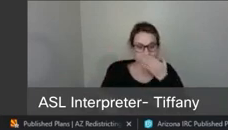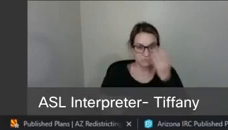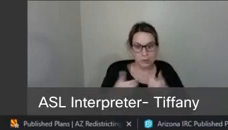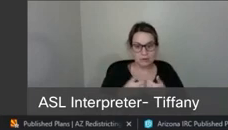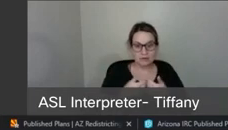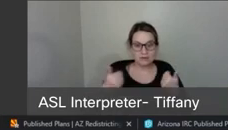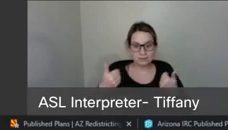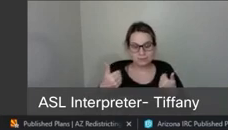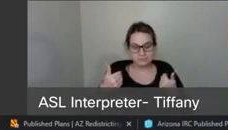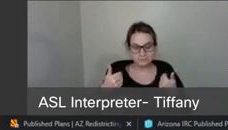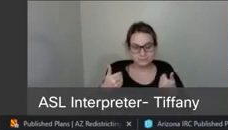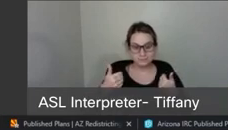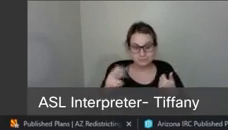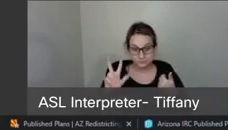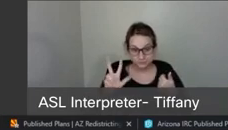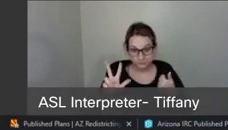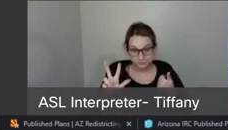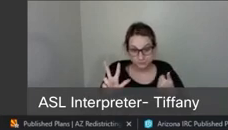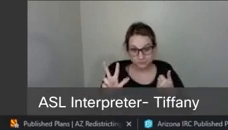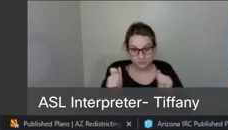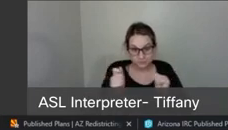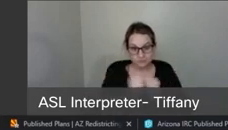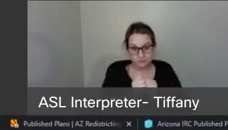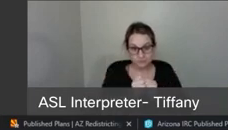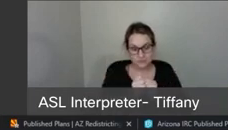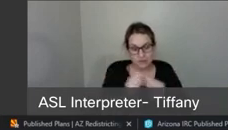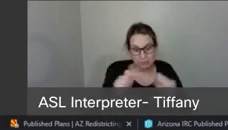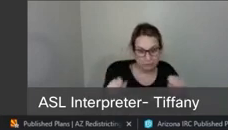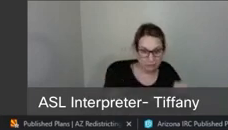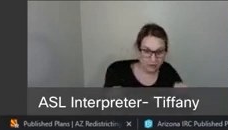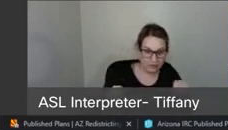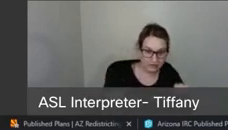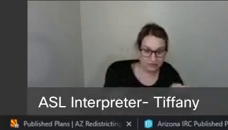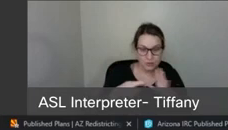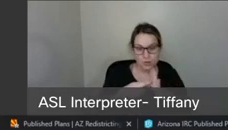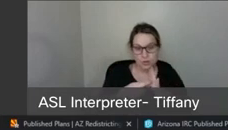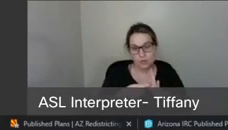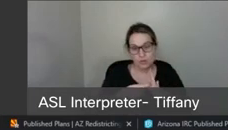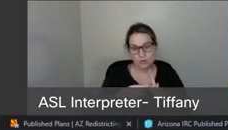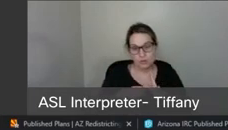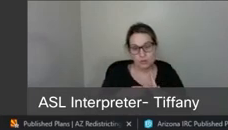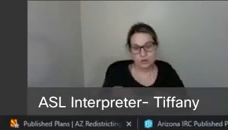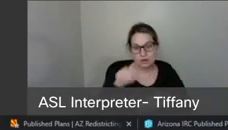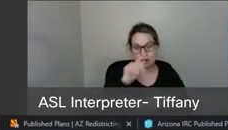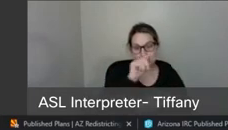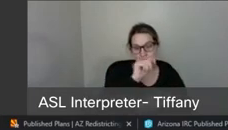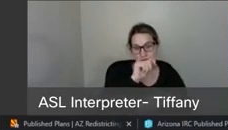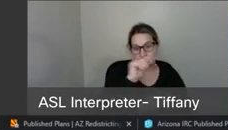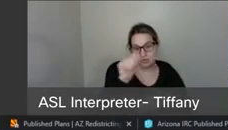splits us into three, with possibility of representation in Tucson,